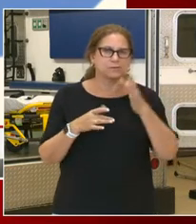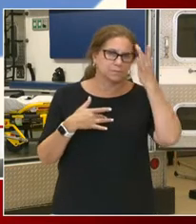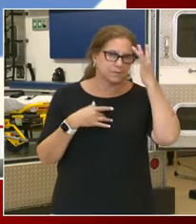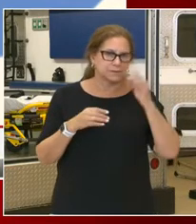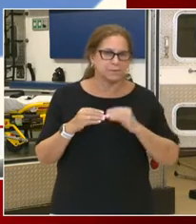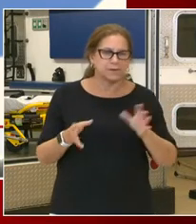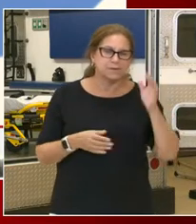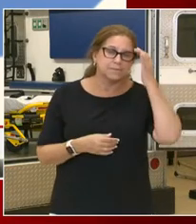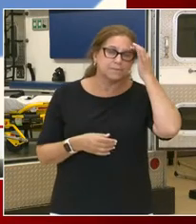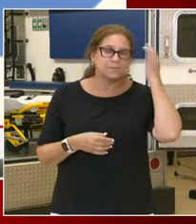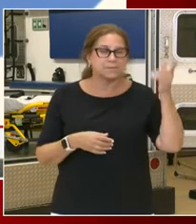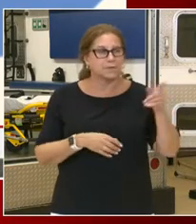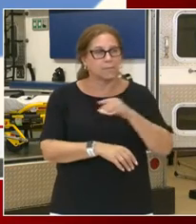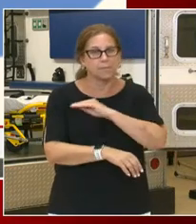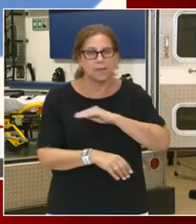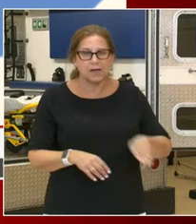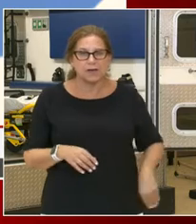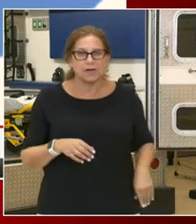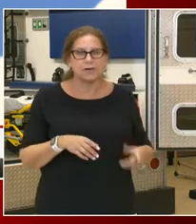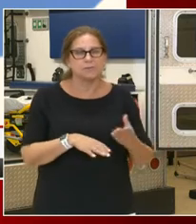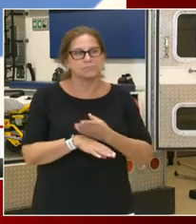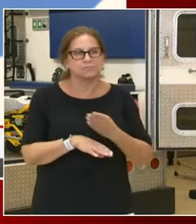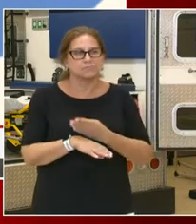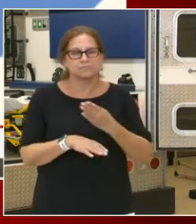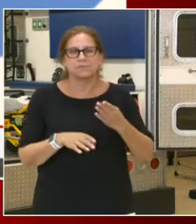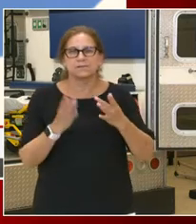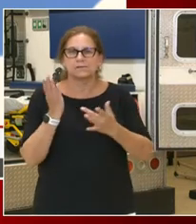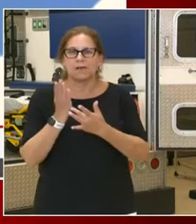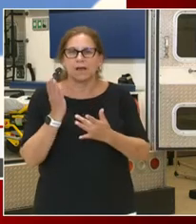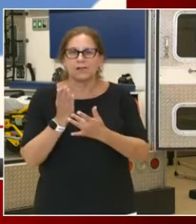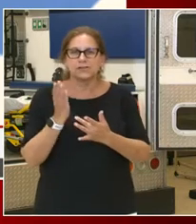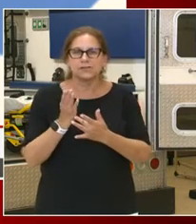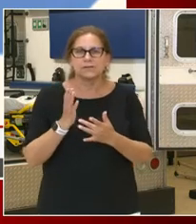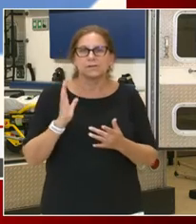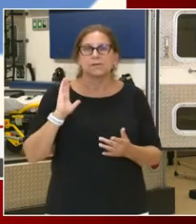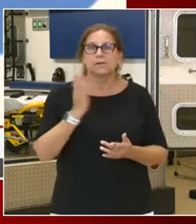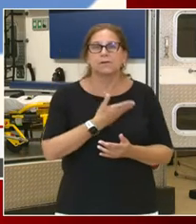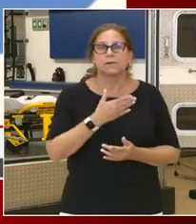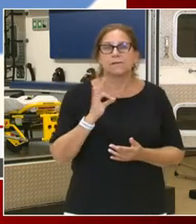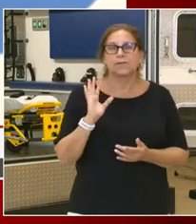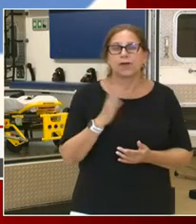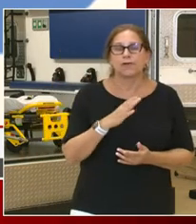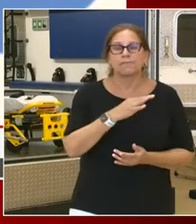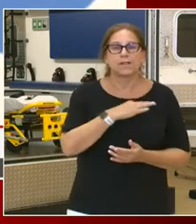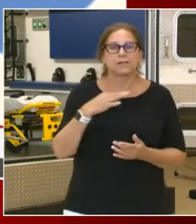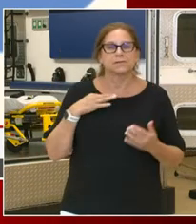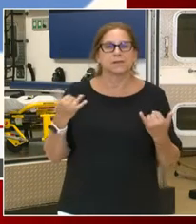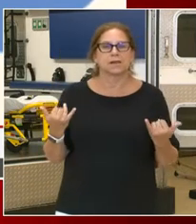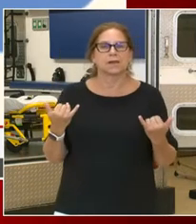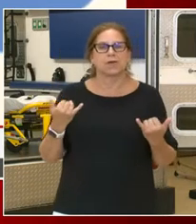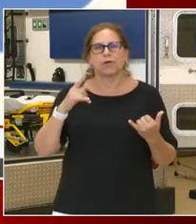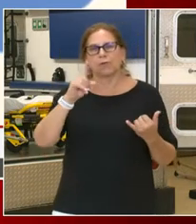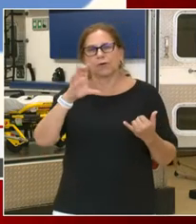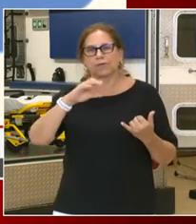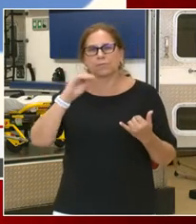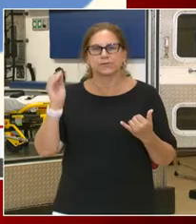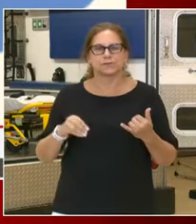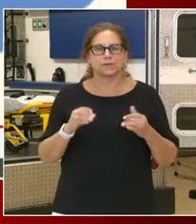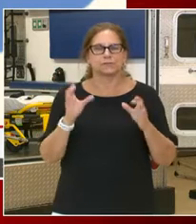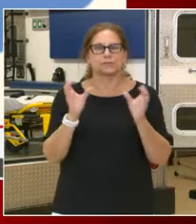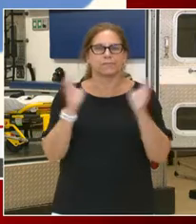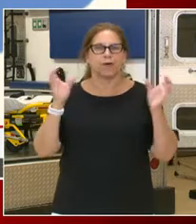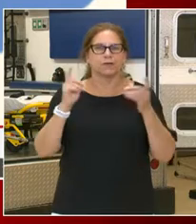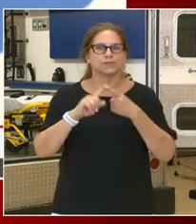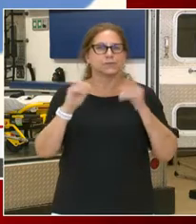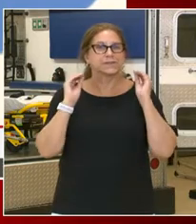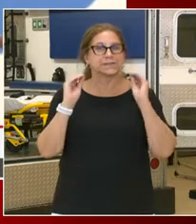recently upgraded all of our technology, and all of our faculty are 100% certified to teach online.